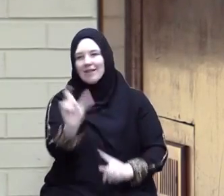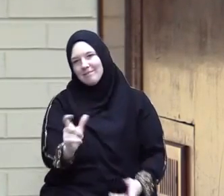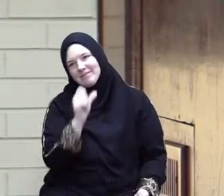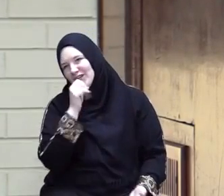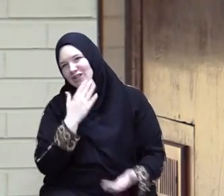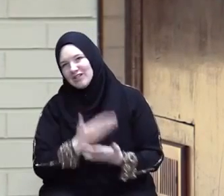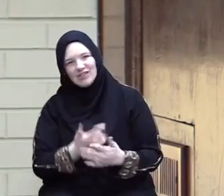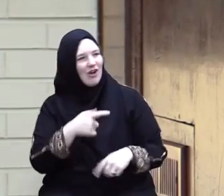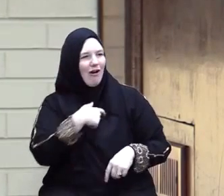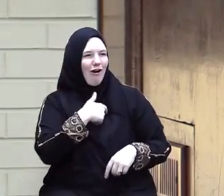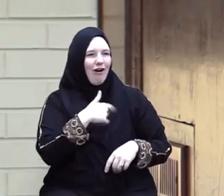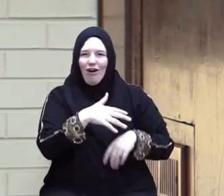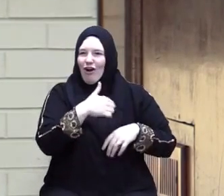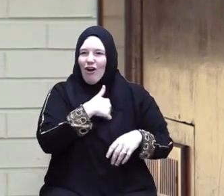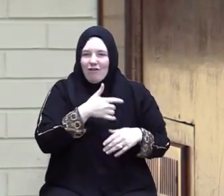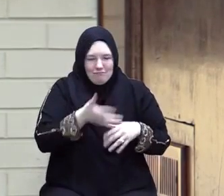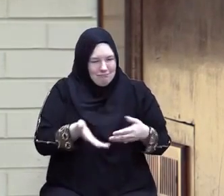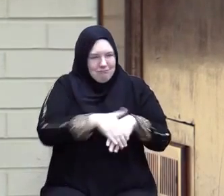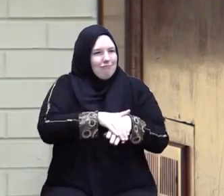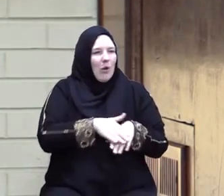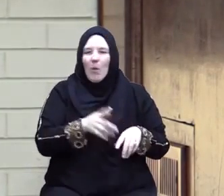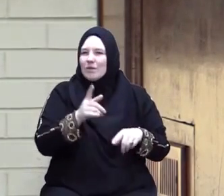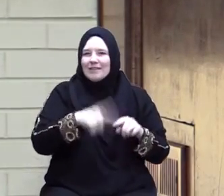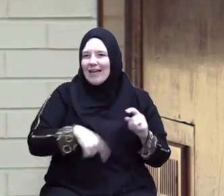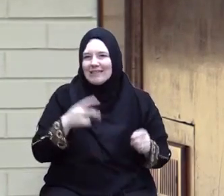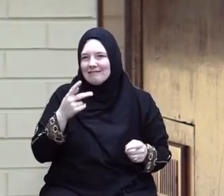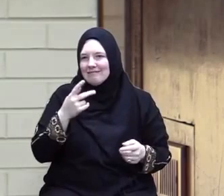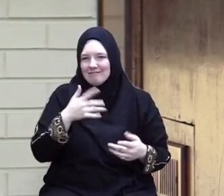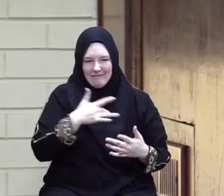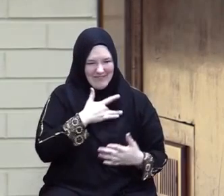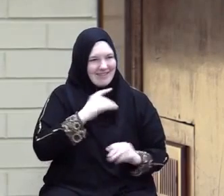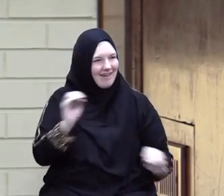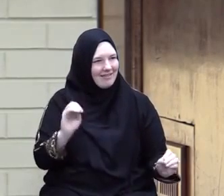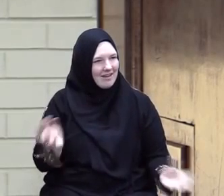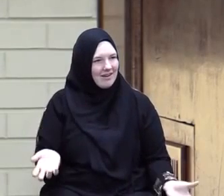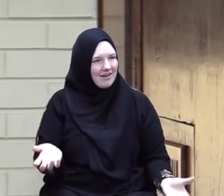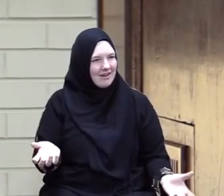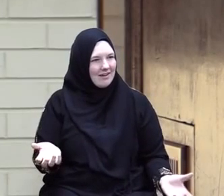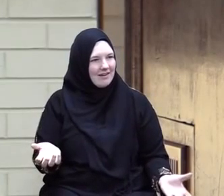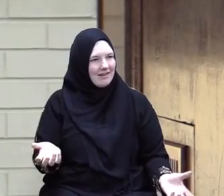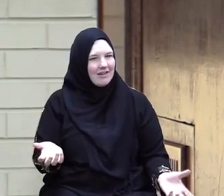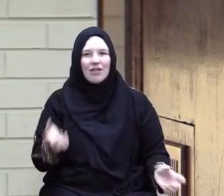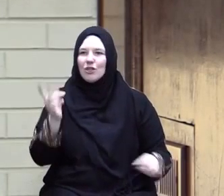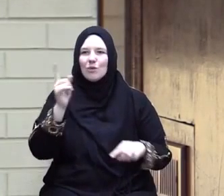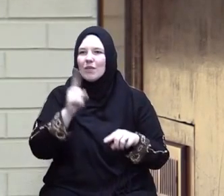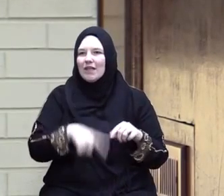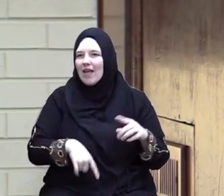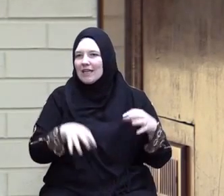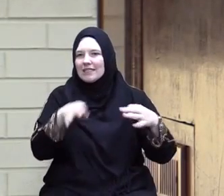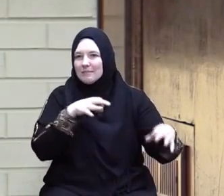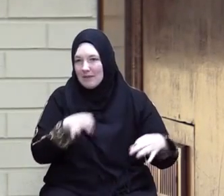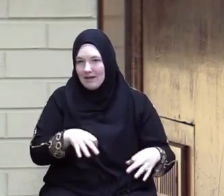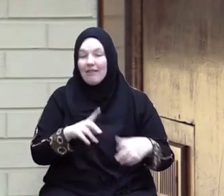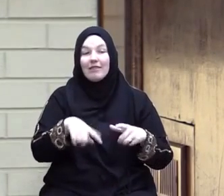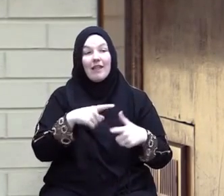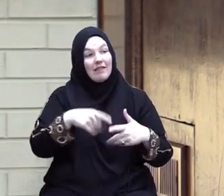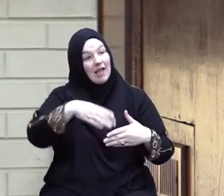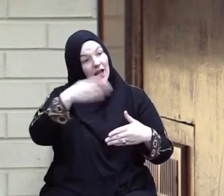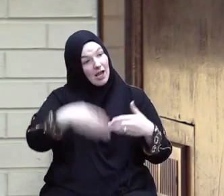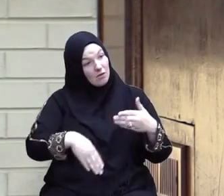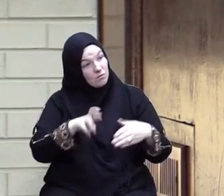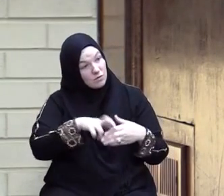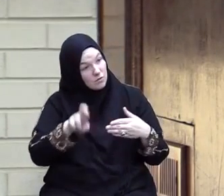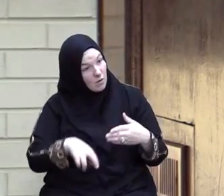a sealed heart, a sealed hearing, or a covered eye. Then the end result is